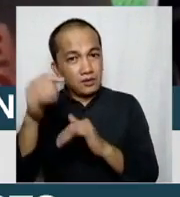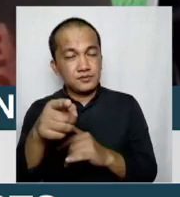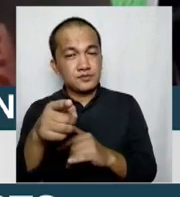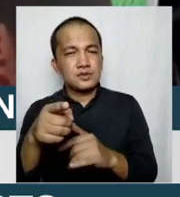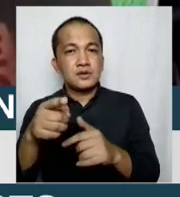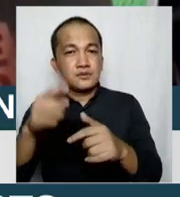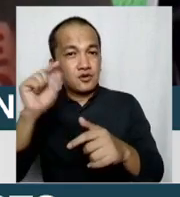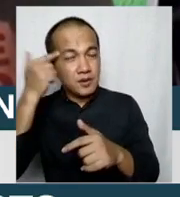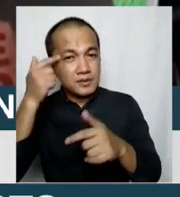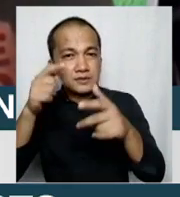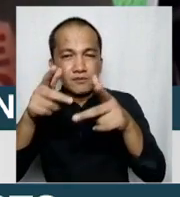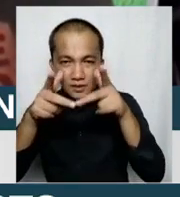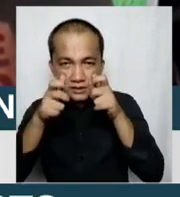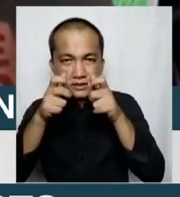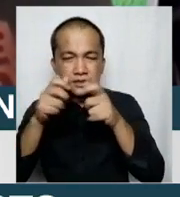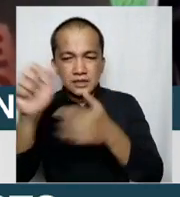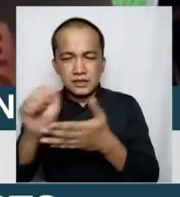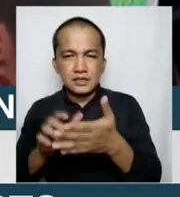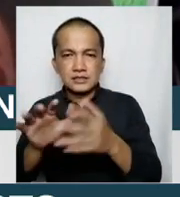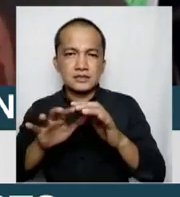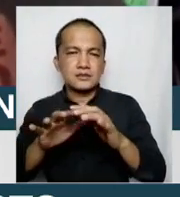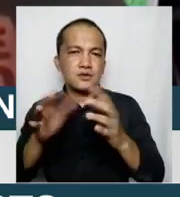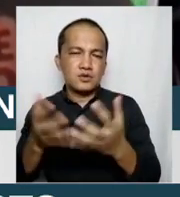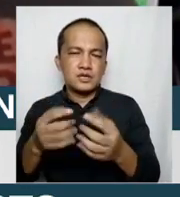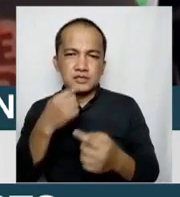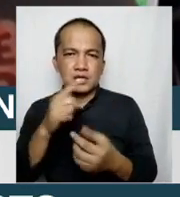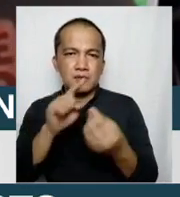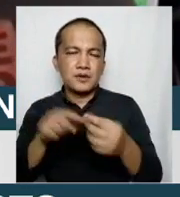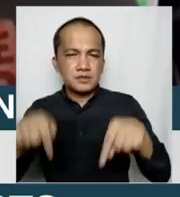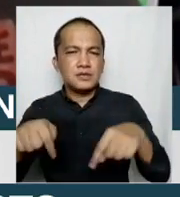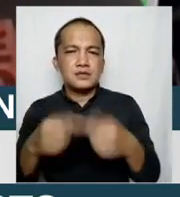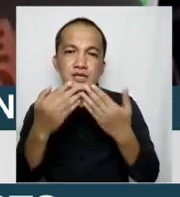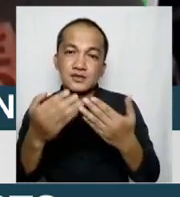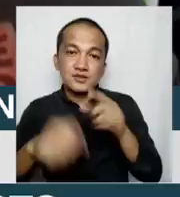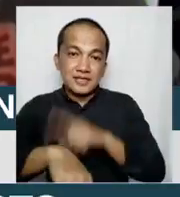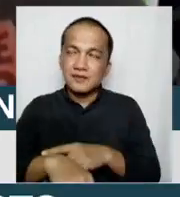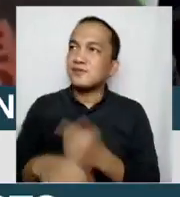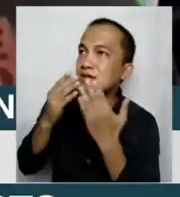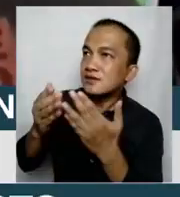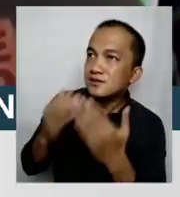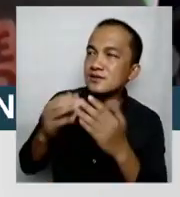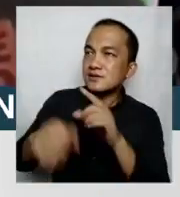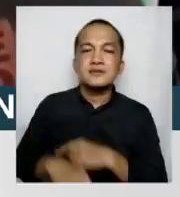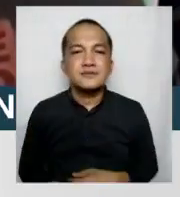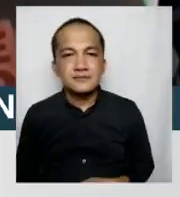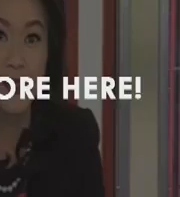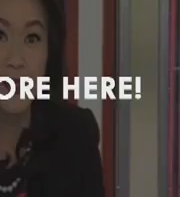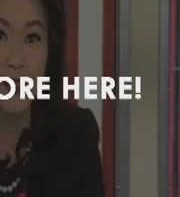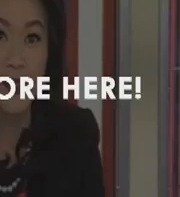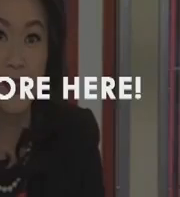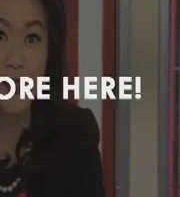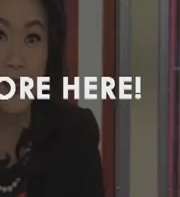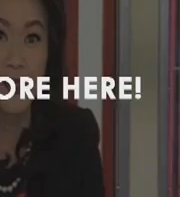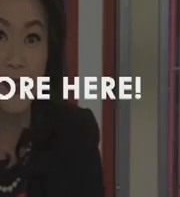the artists and the rest of the world is saying about this. Thank you so much for your time. Thank you. I do hope you take care as well. Thank you.